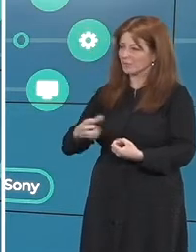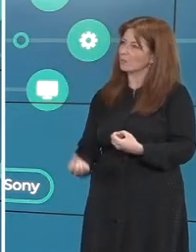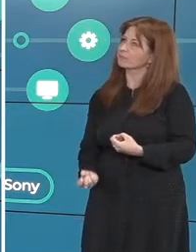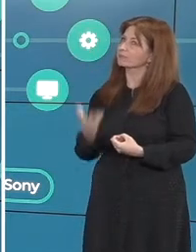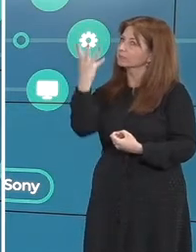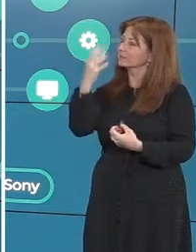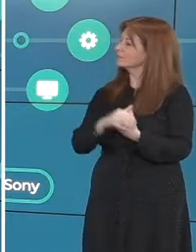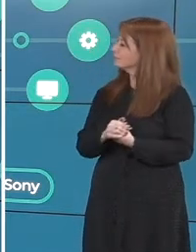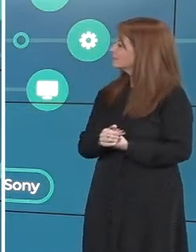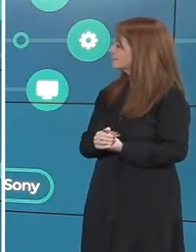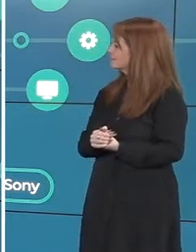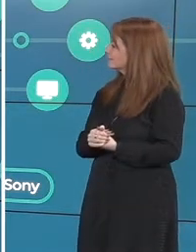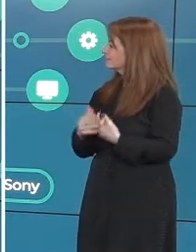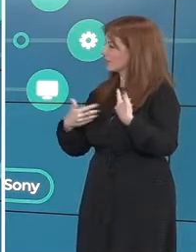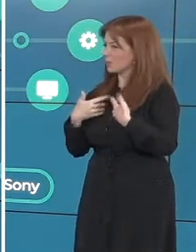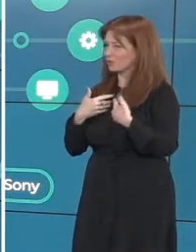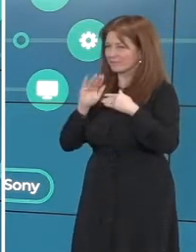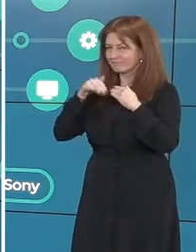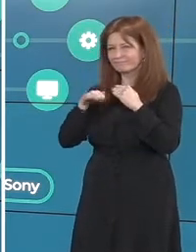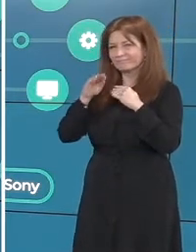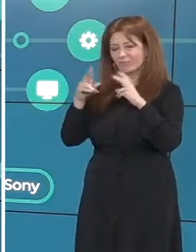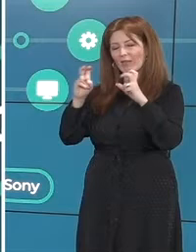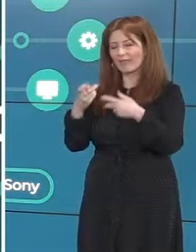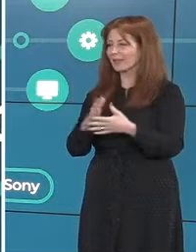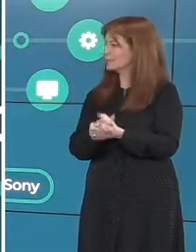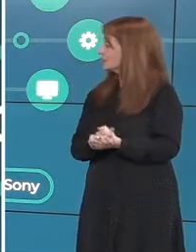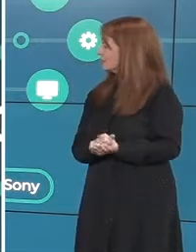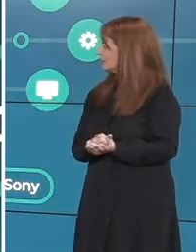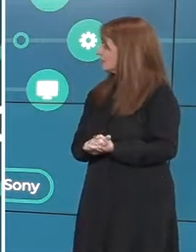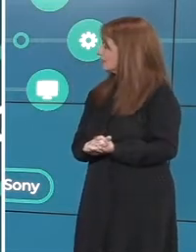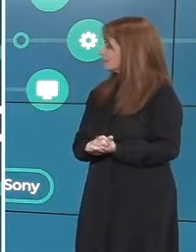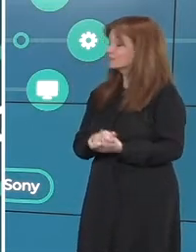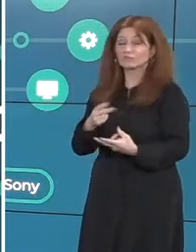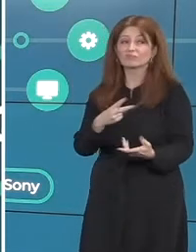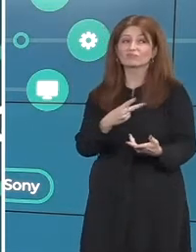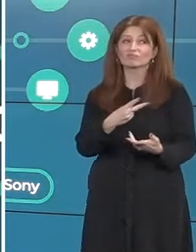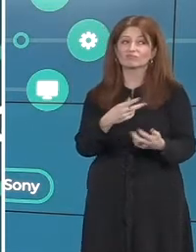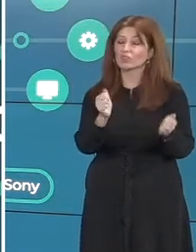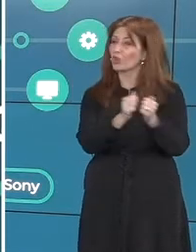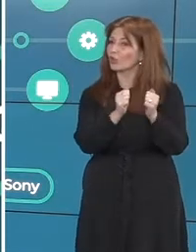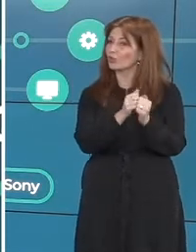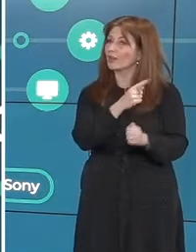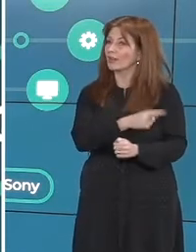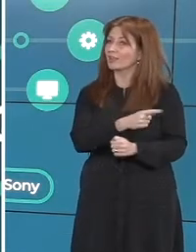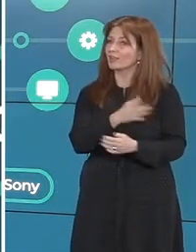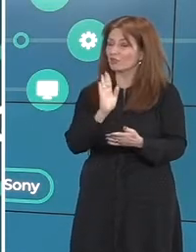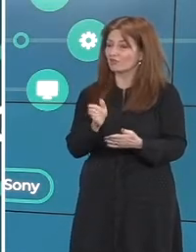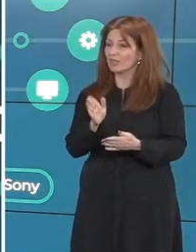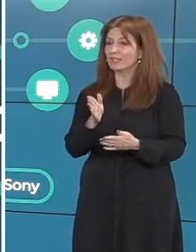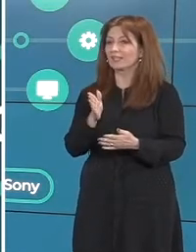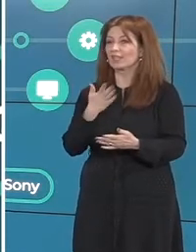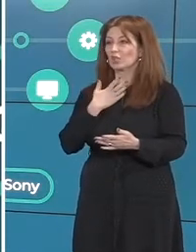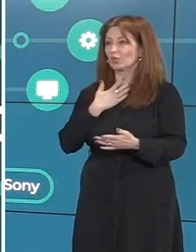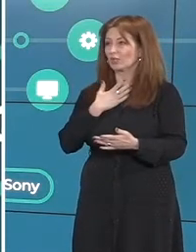theme. So feel free to like. I really resonate with Sarah's yes. You really need to have both. And I'm sorry